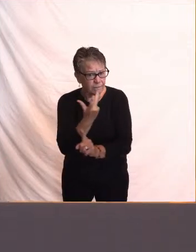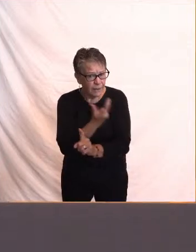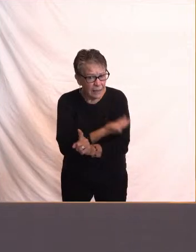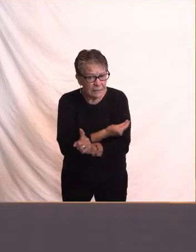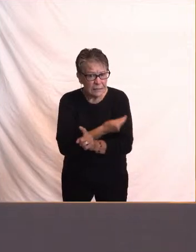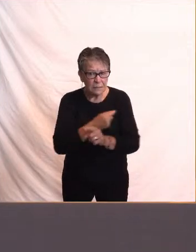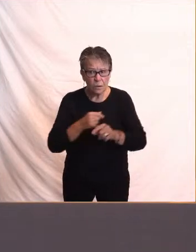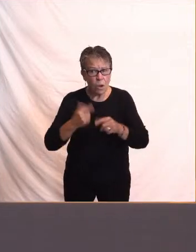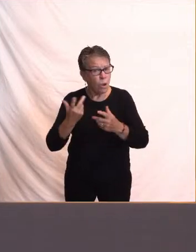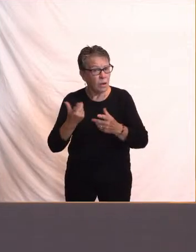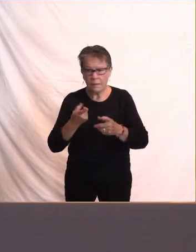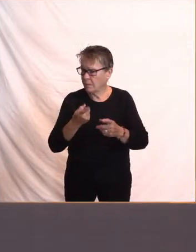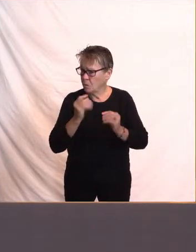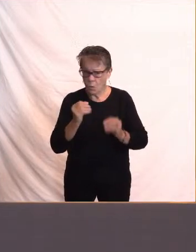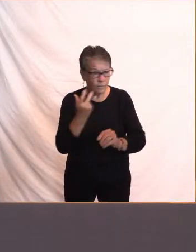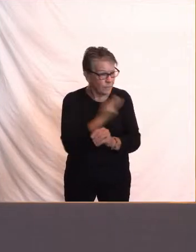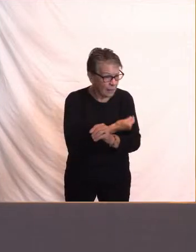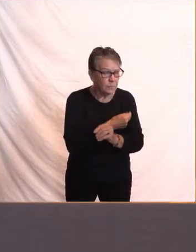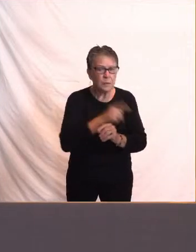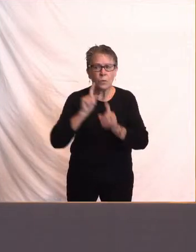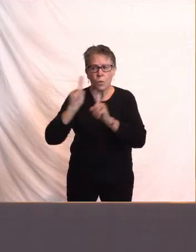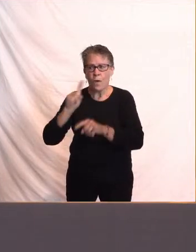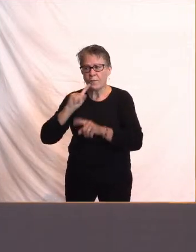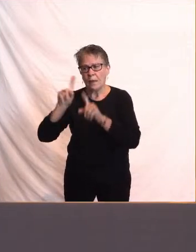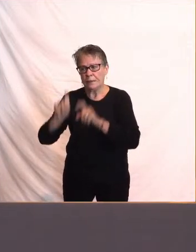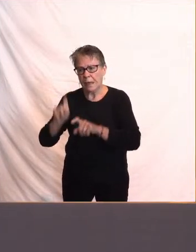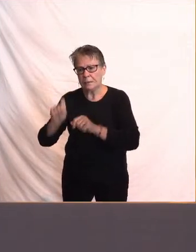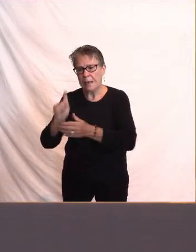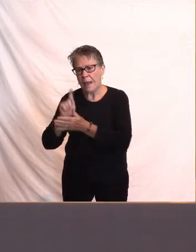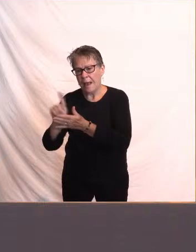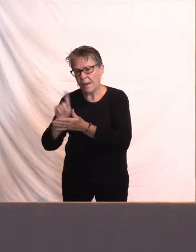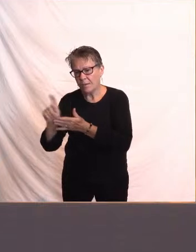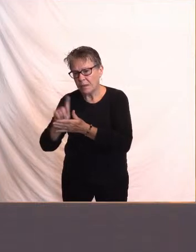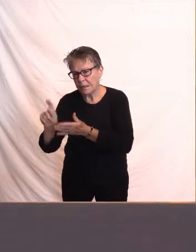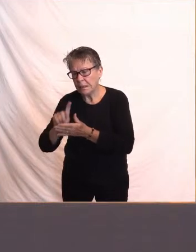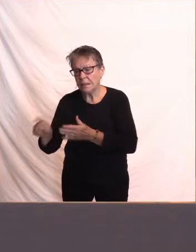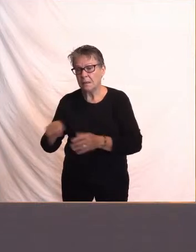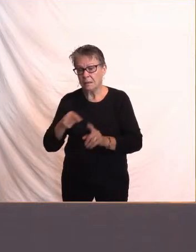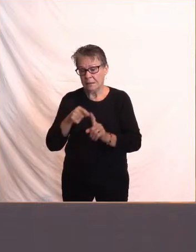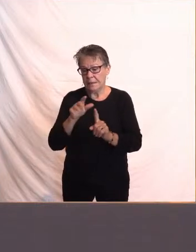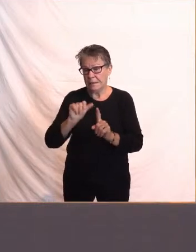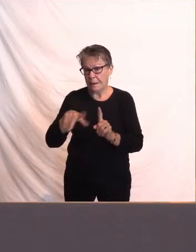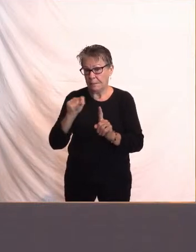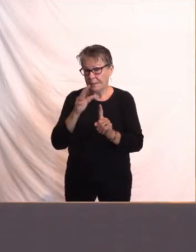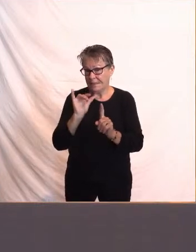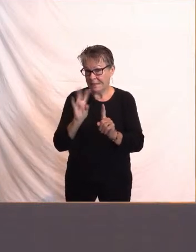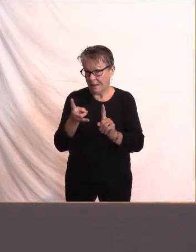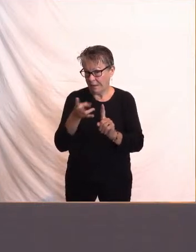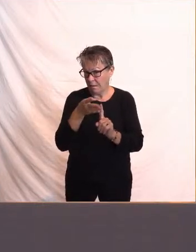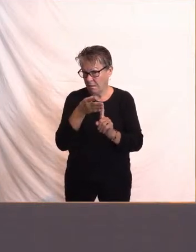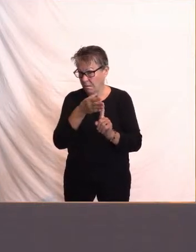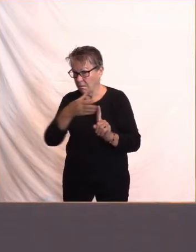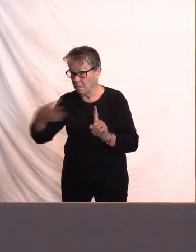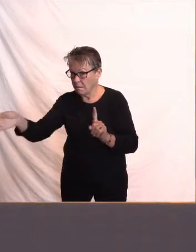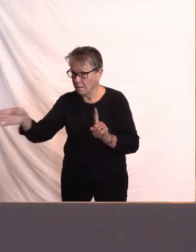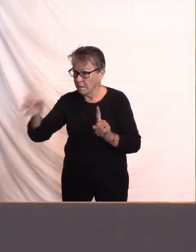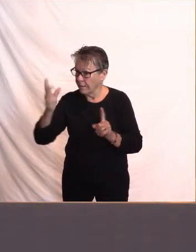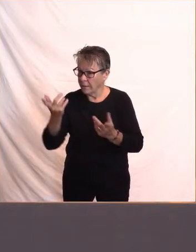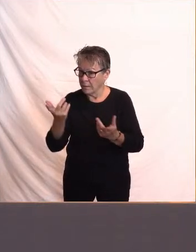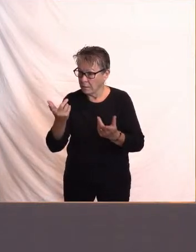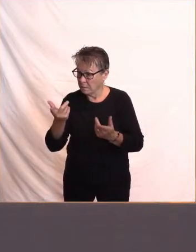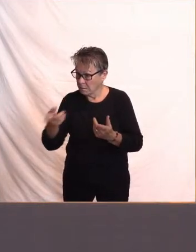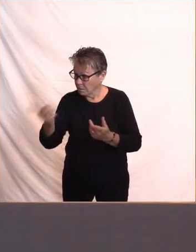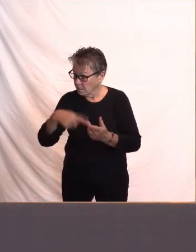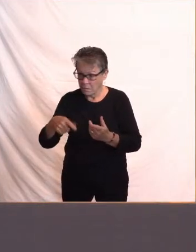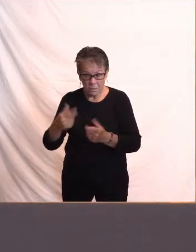how many opted to get tested 1 to 2 times a week instead? And who is paying for those tests? COVID-19 indicators like new